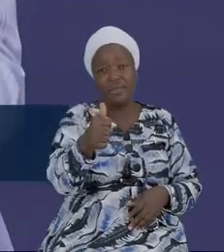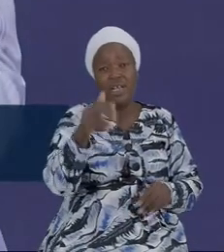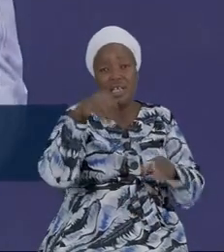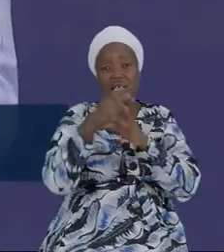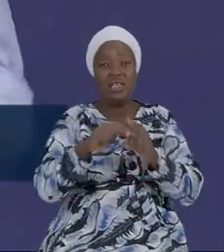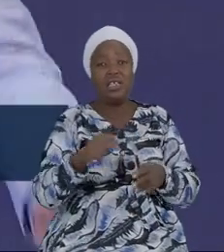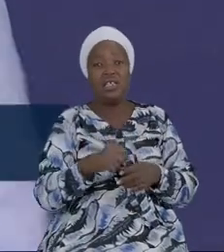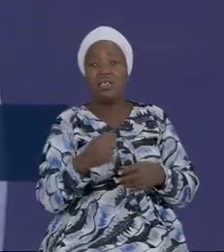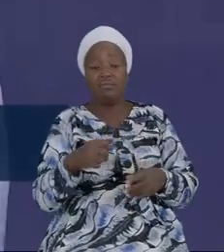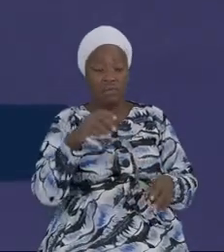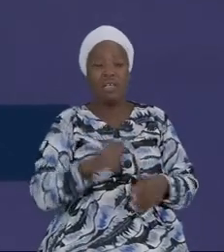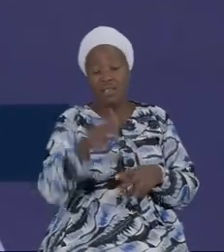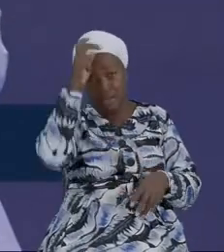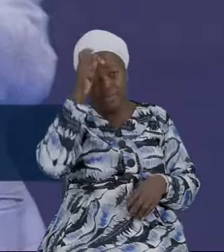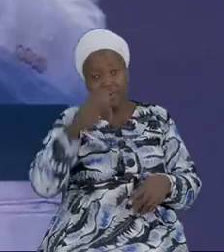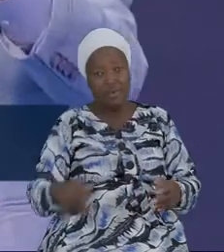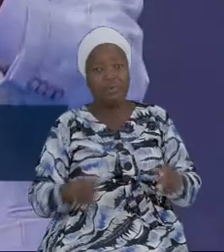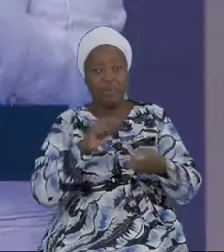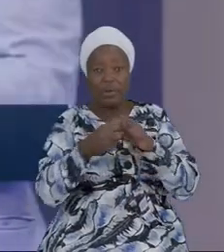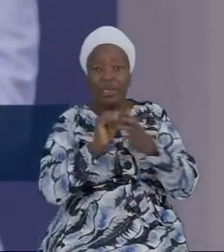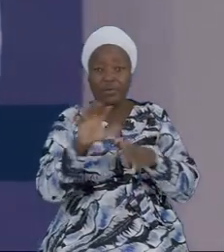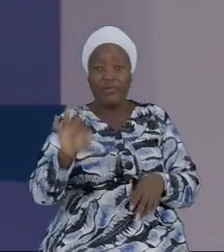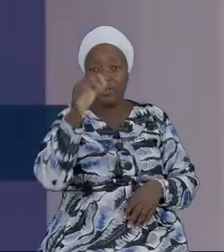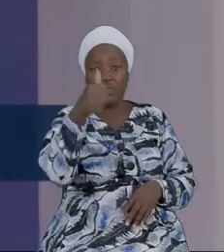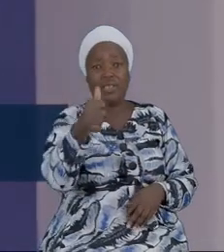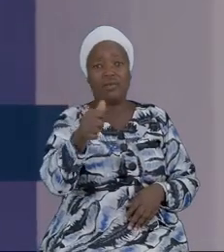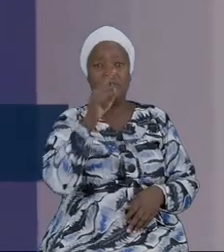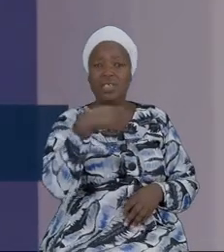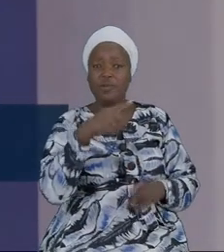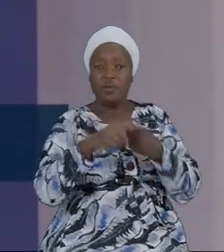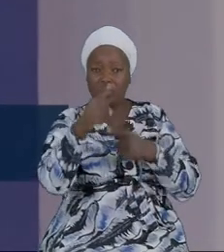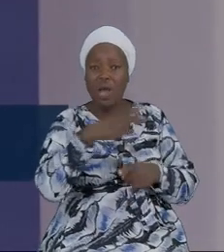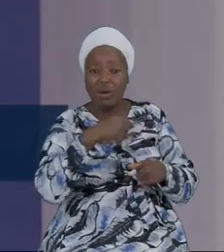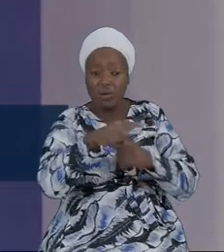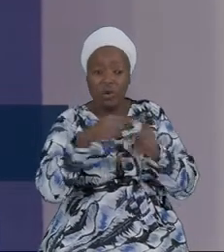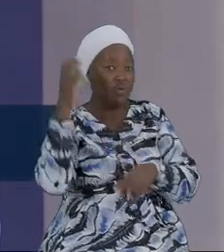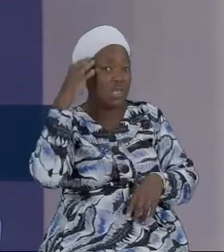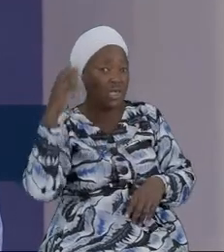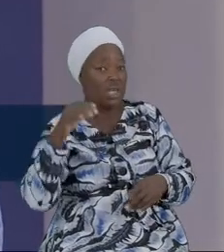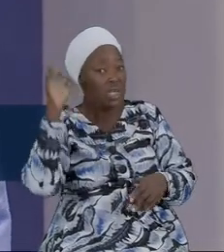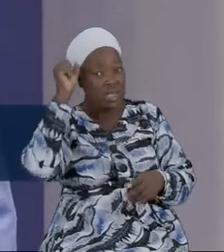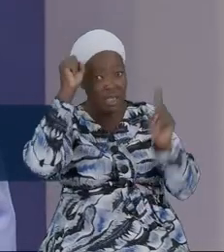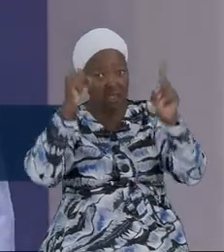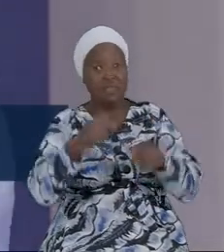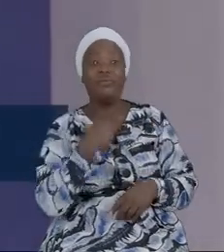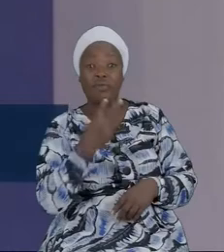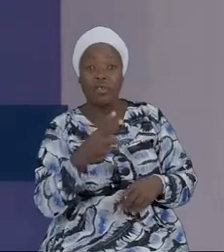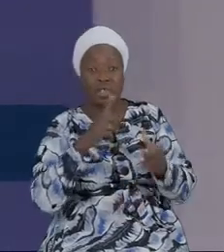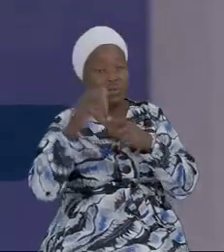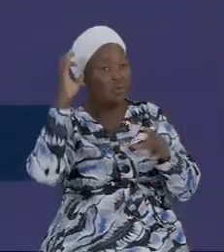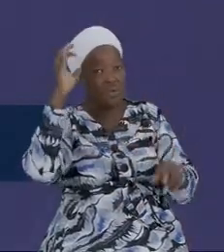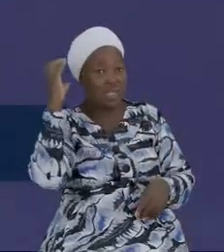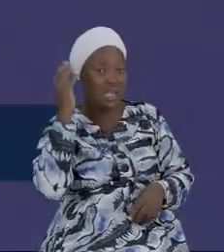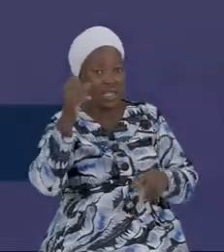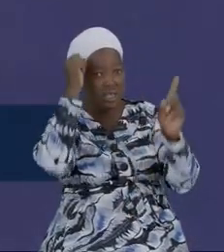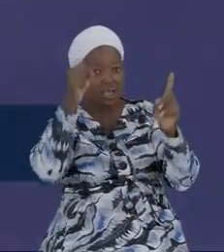the satanic affliction you find yourself, he speaks to you. And when you hear his voice, you hear his word,